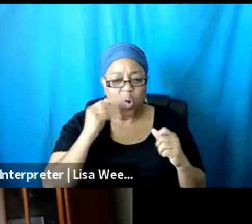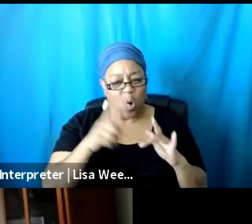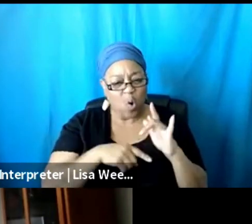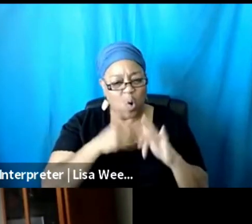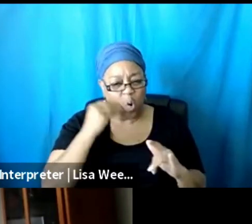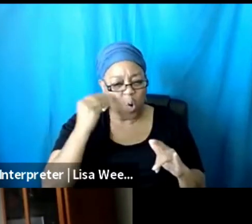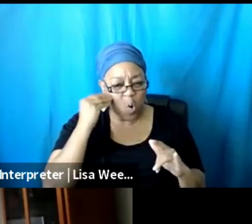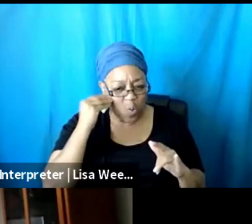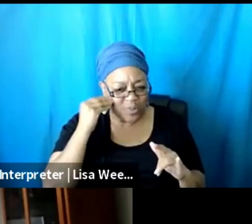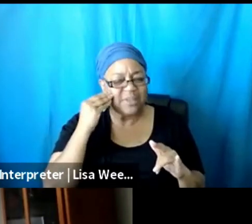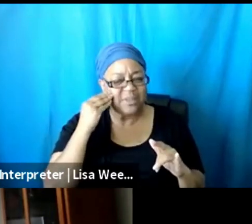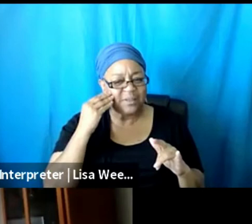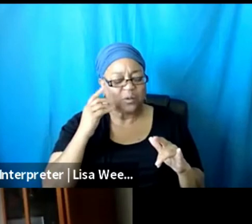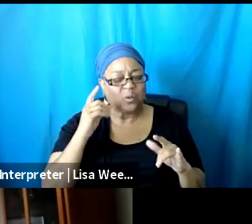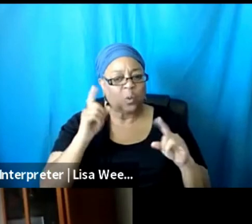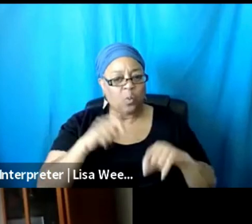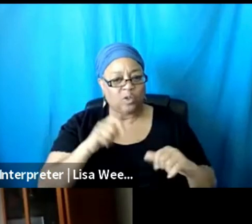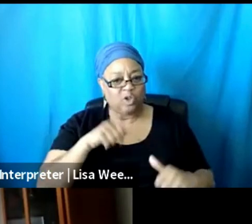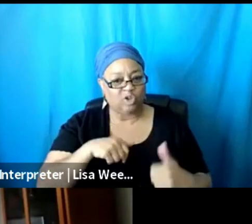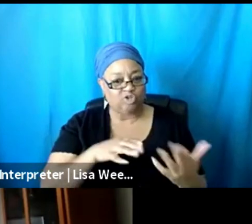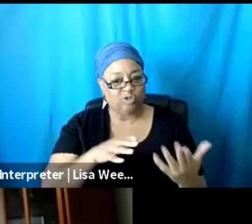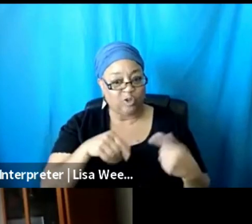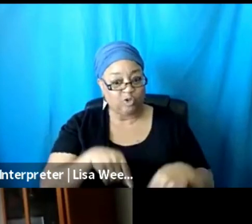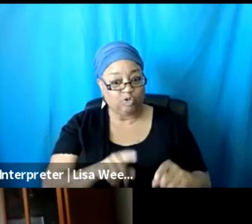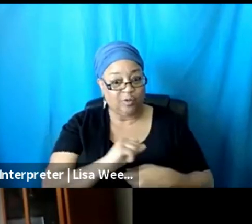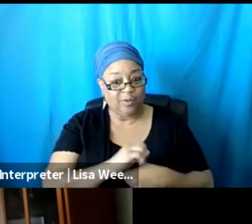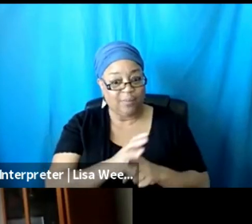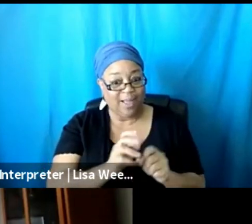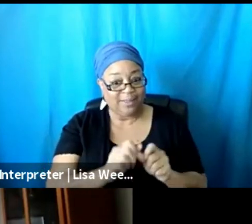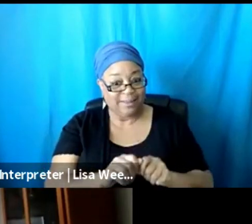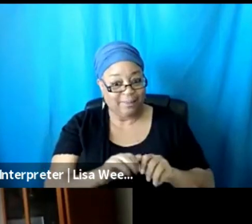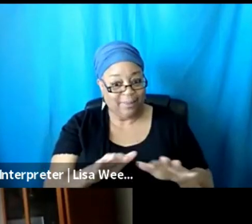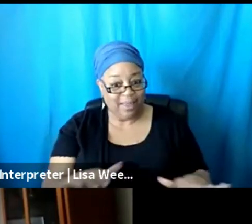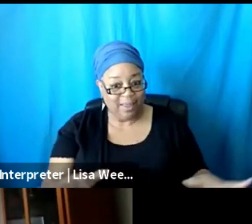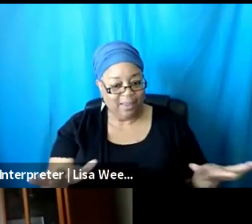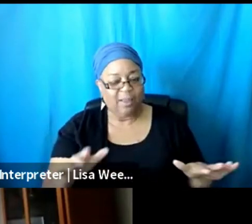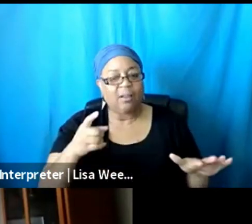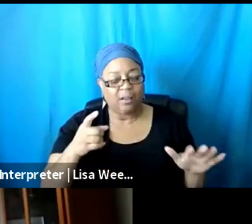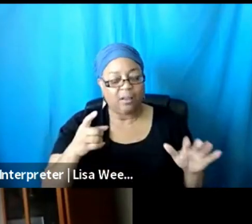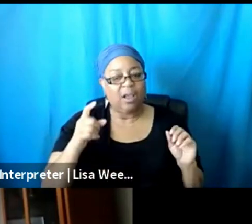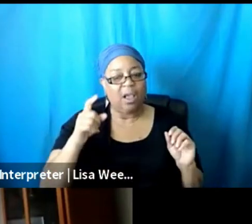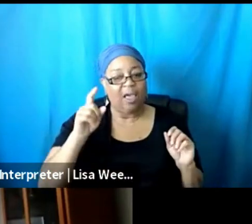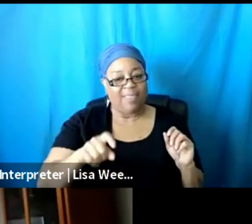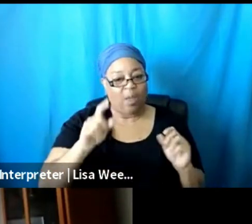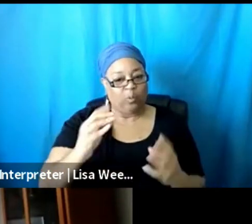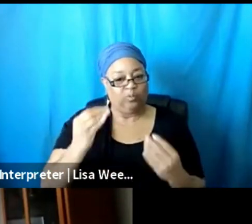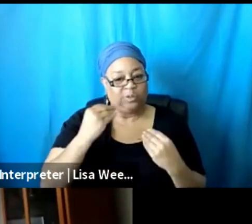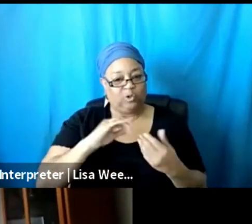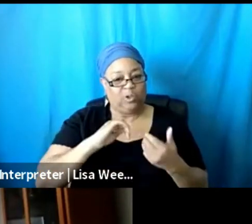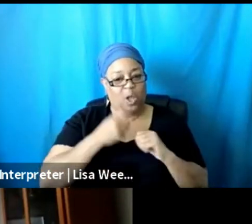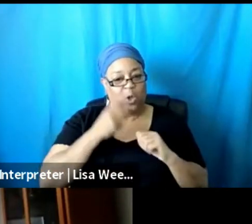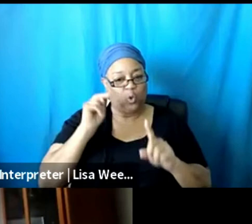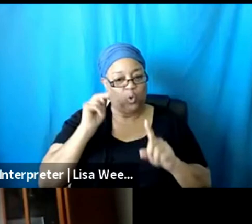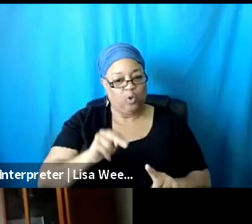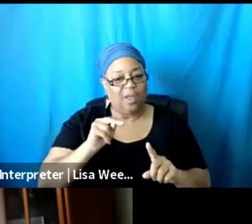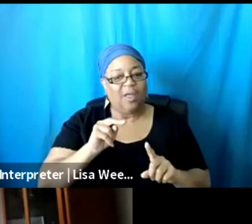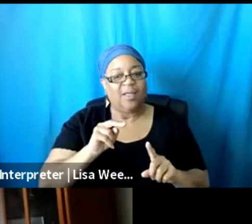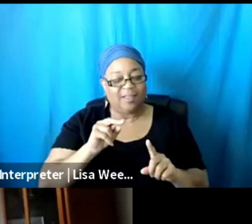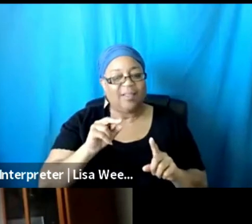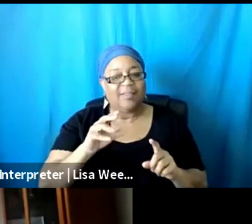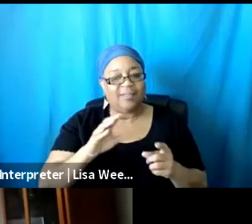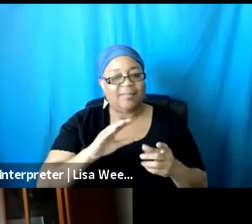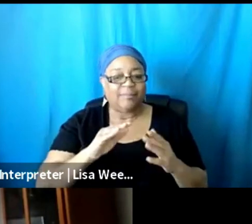there's a broader piece as it relates to how we're going to look at the housing insecure and homeless and understand their